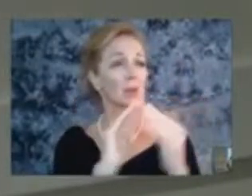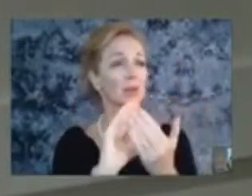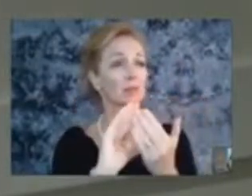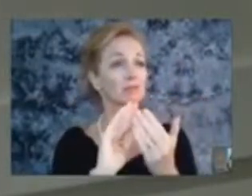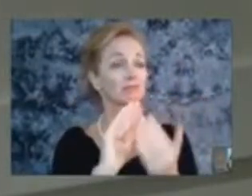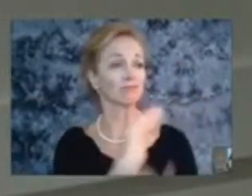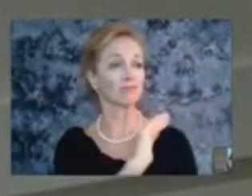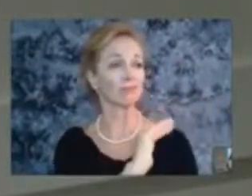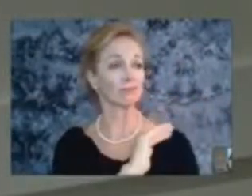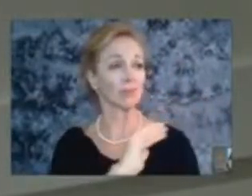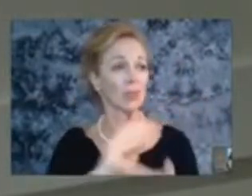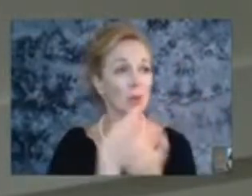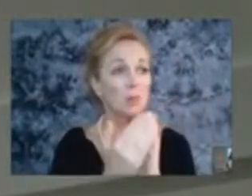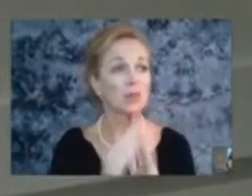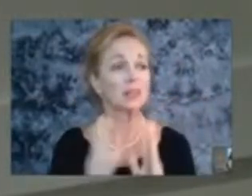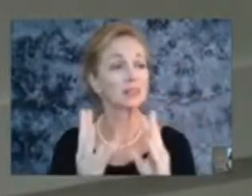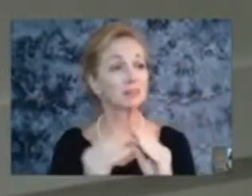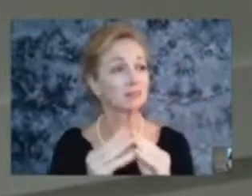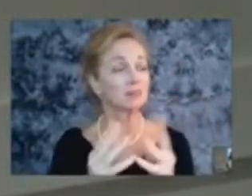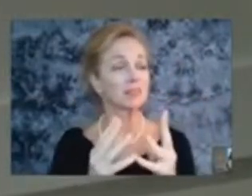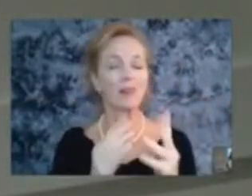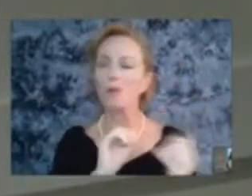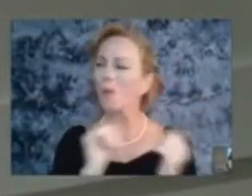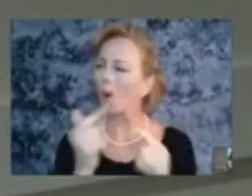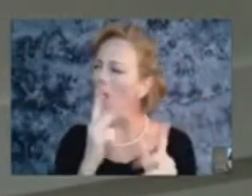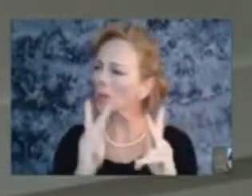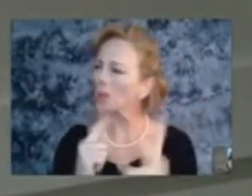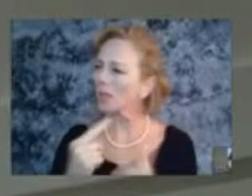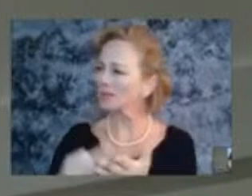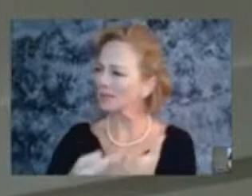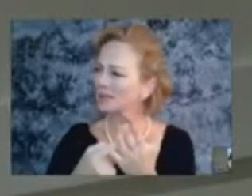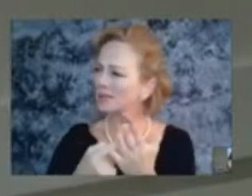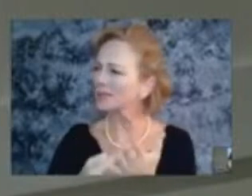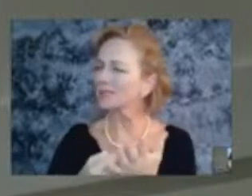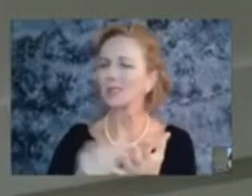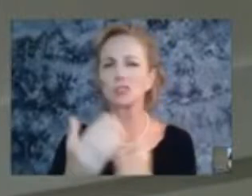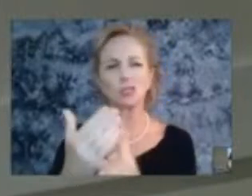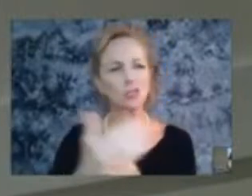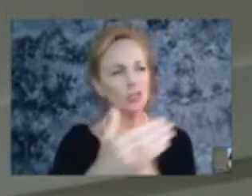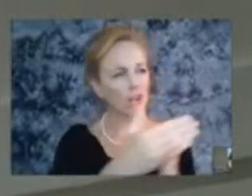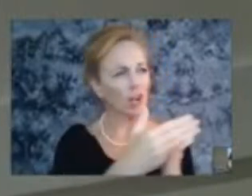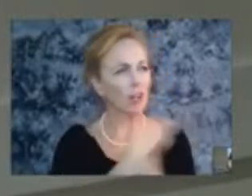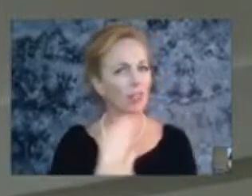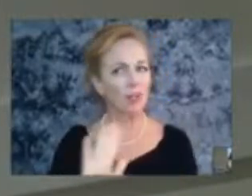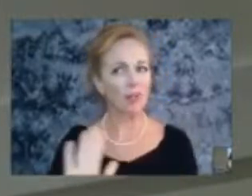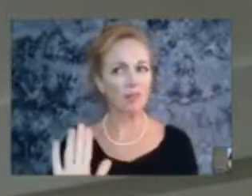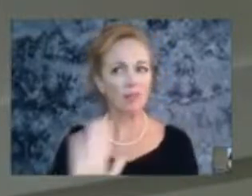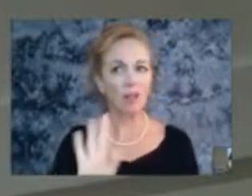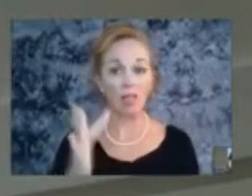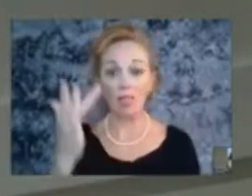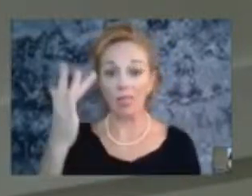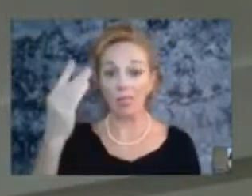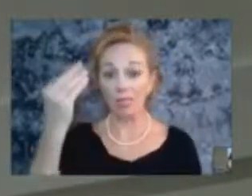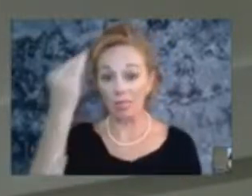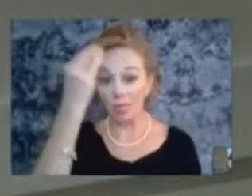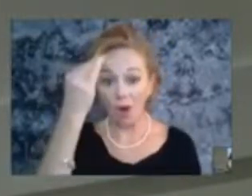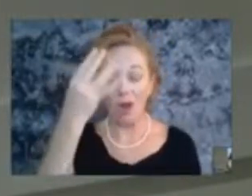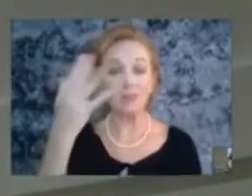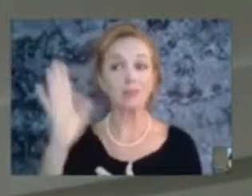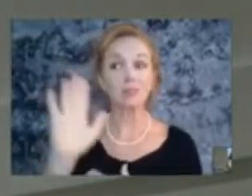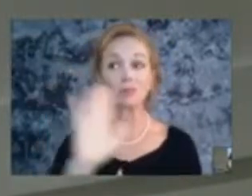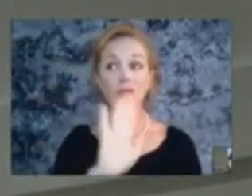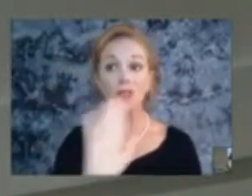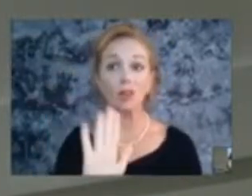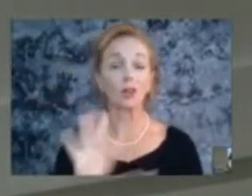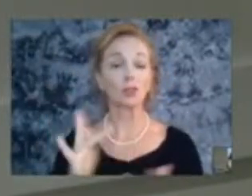table to share their thoughts and concerns regarding how we come back to